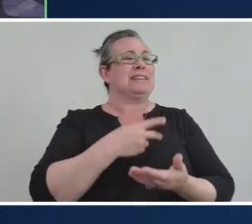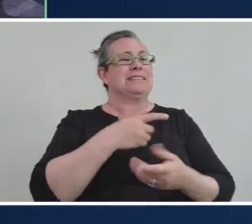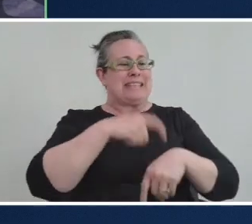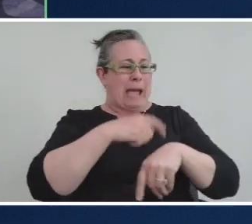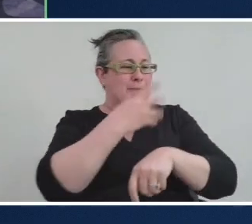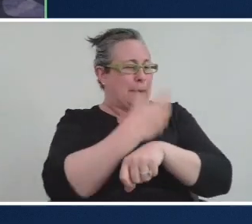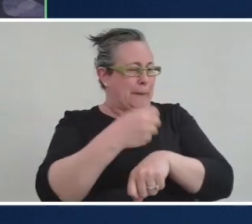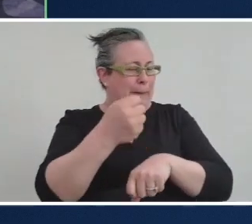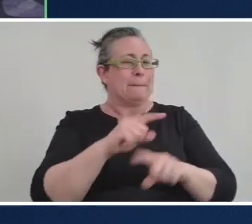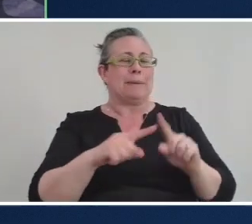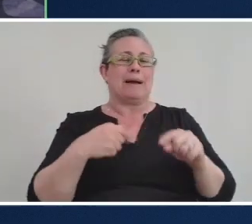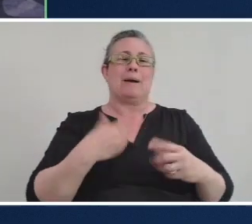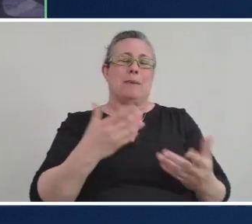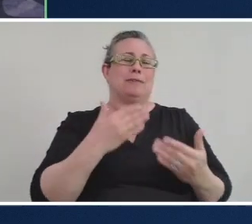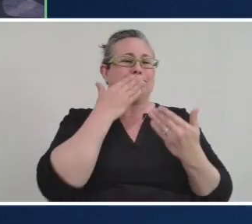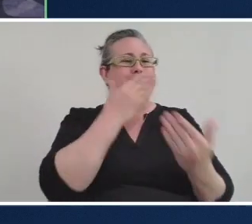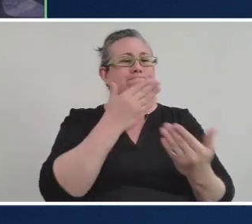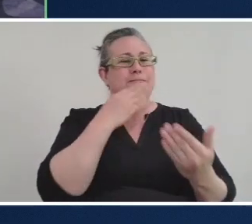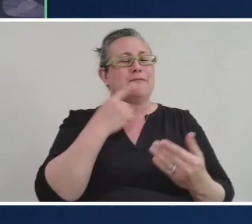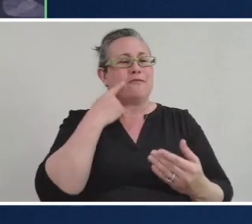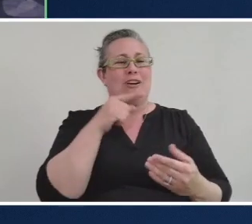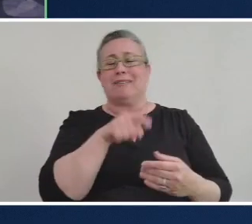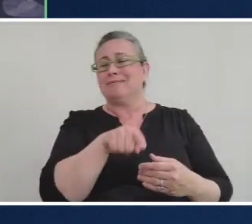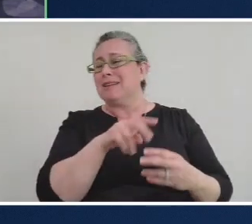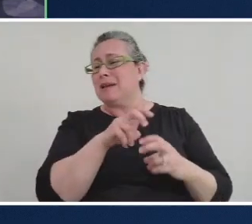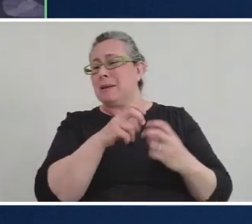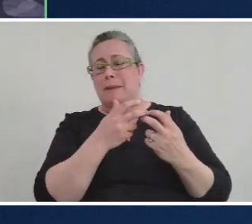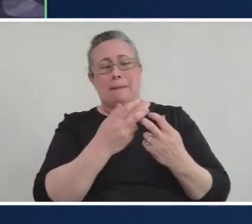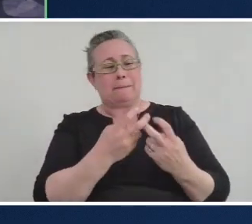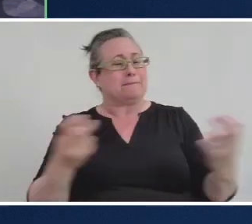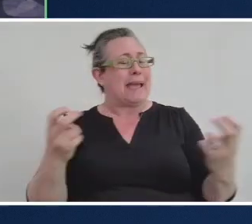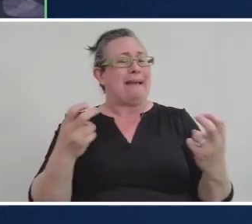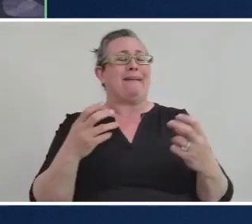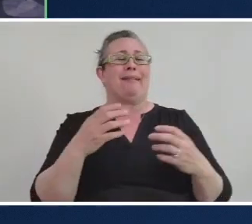for being such an engaged audience.